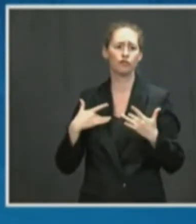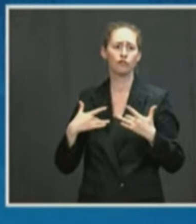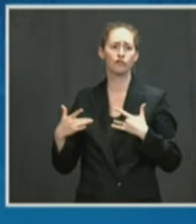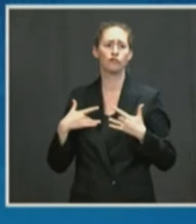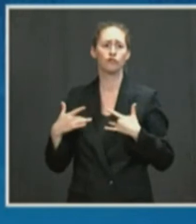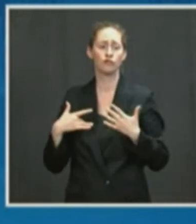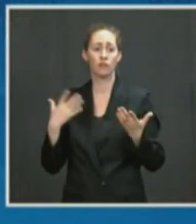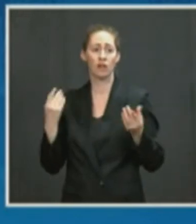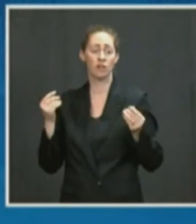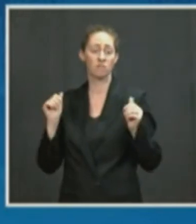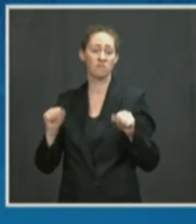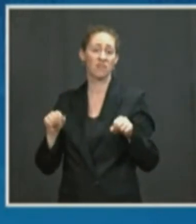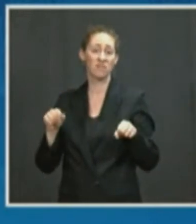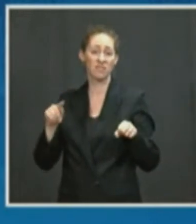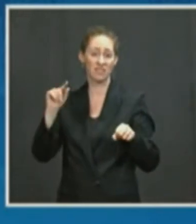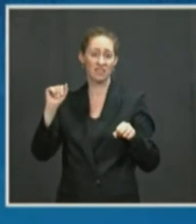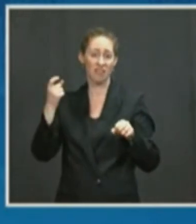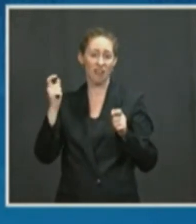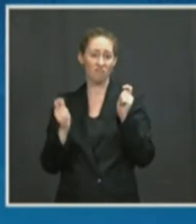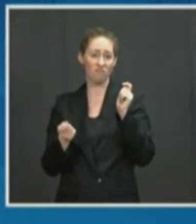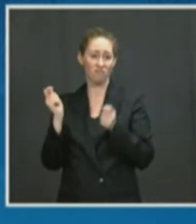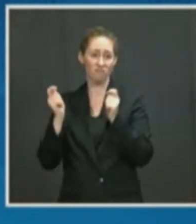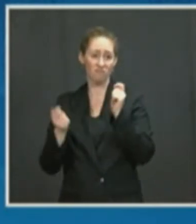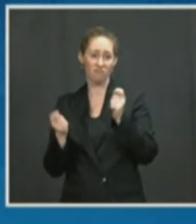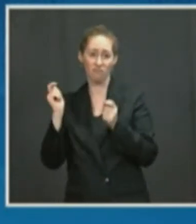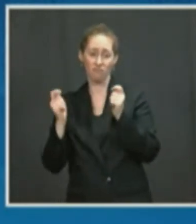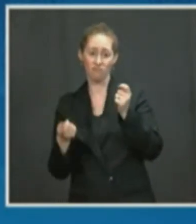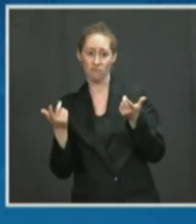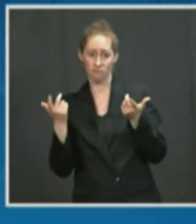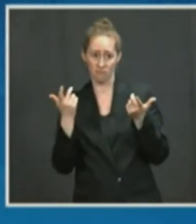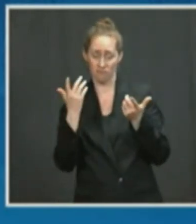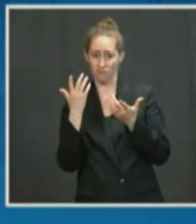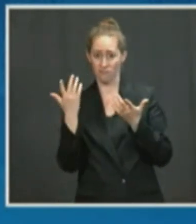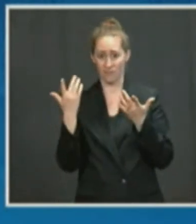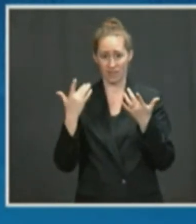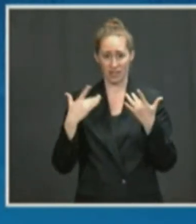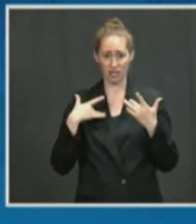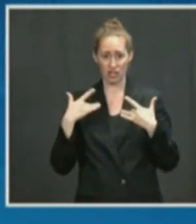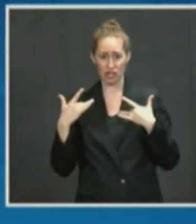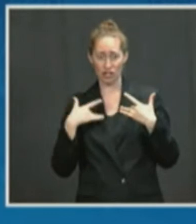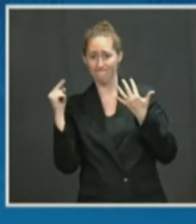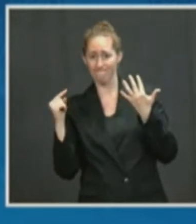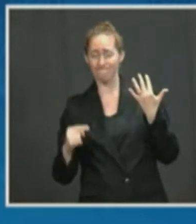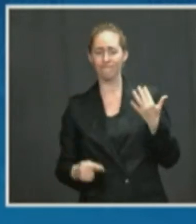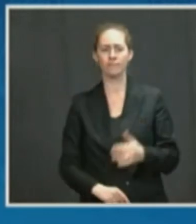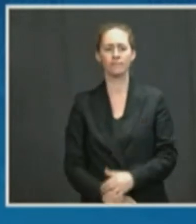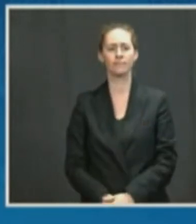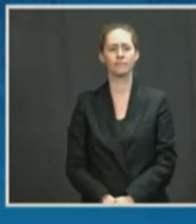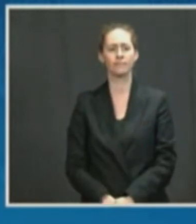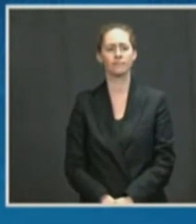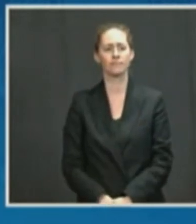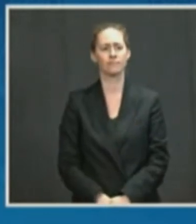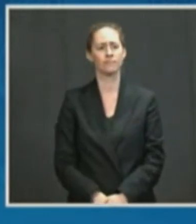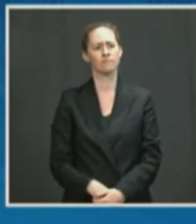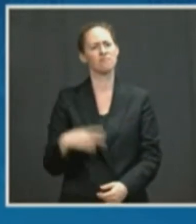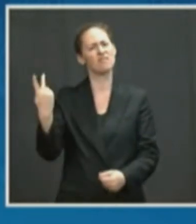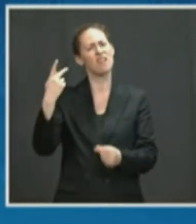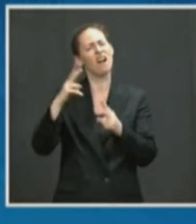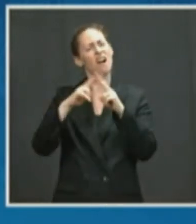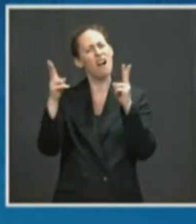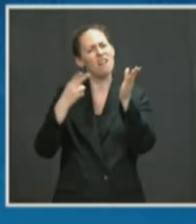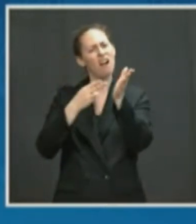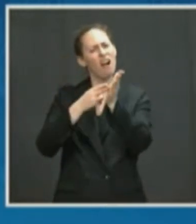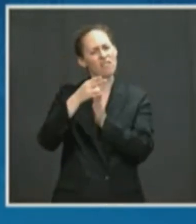reform, which is very much connected with a lot of the concerns that we have. And so we had a candid conversation as it relates to those